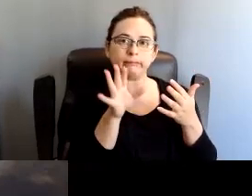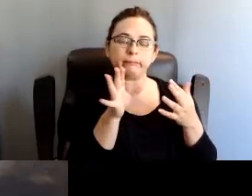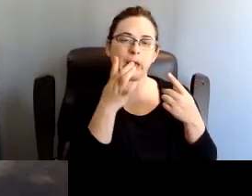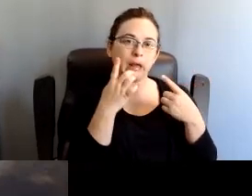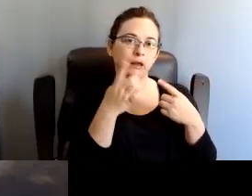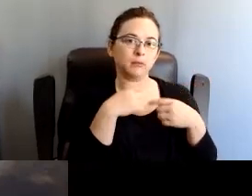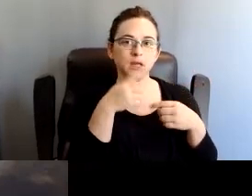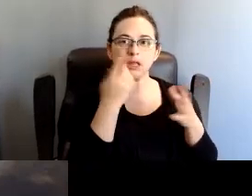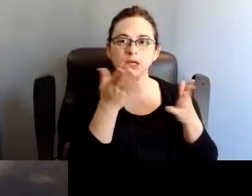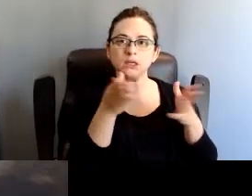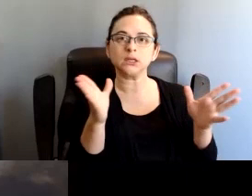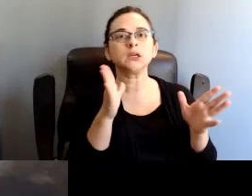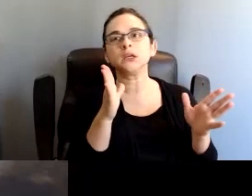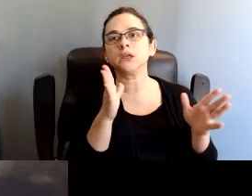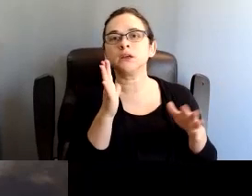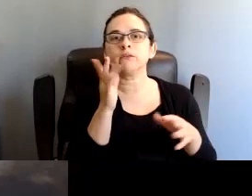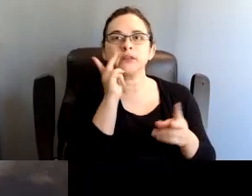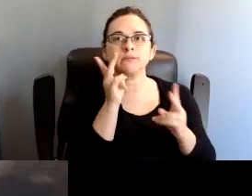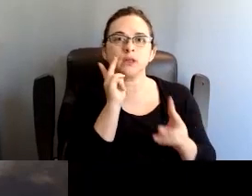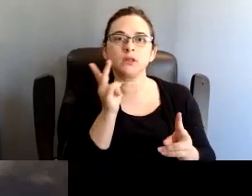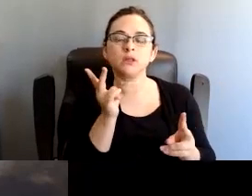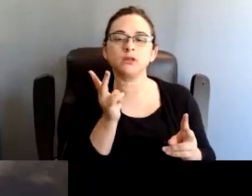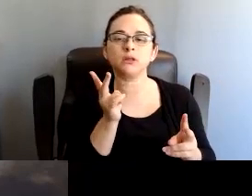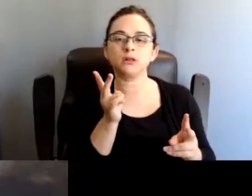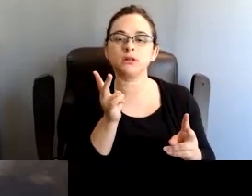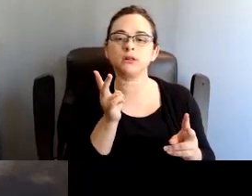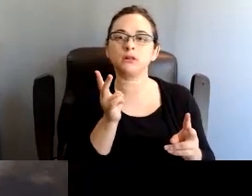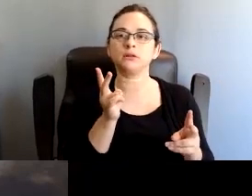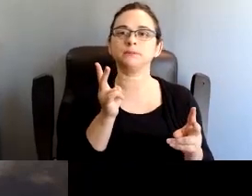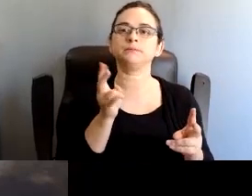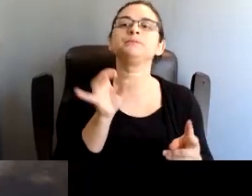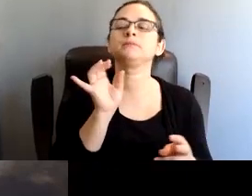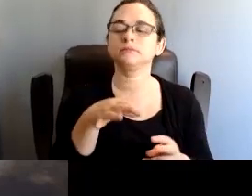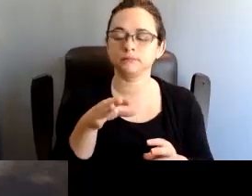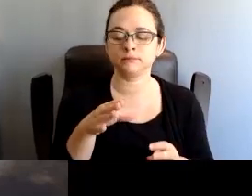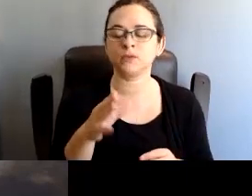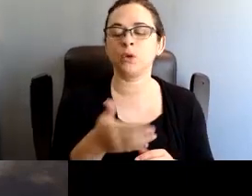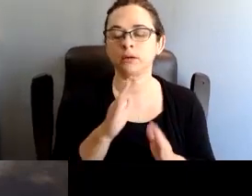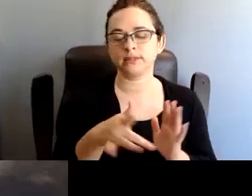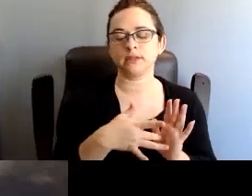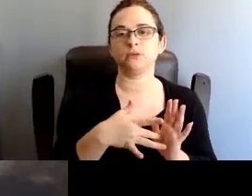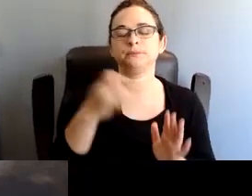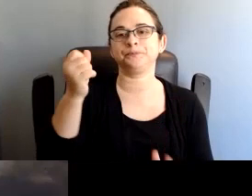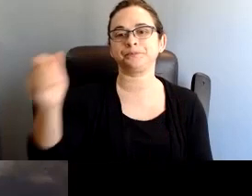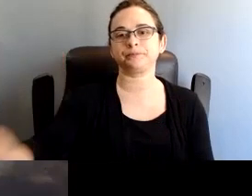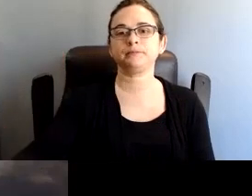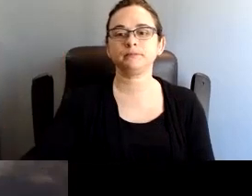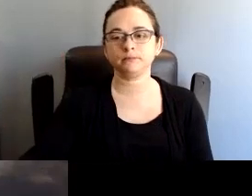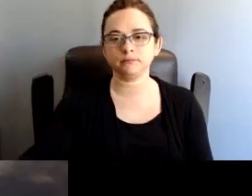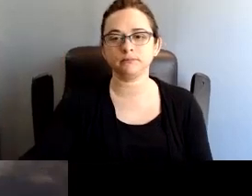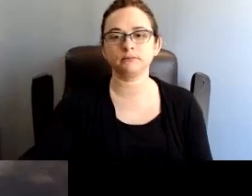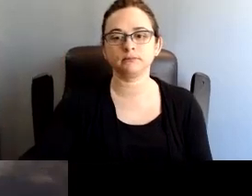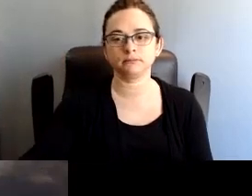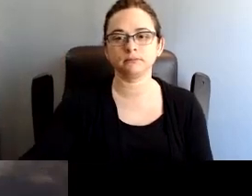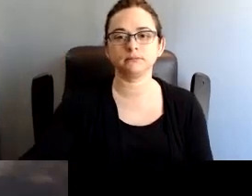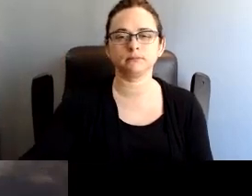it welcome. Oh, yeah. Yeah. So that'd be- I think the welcome center will definitely be kind of a hub, a physical